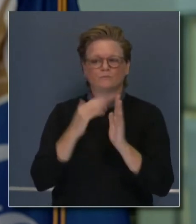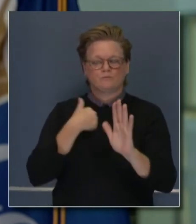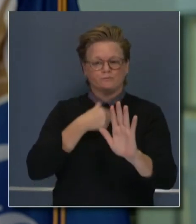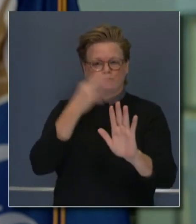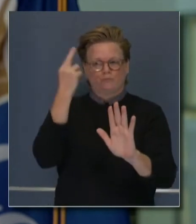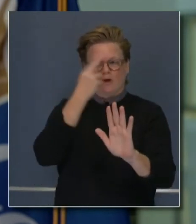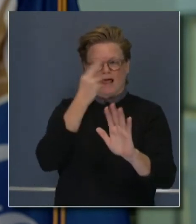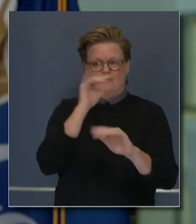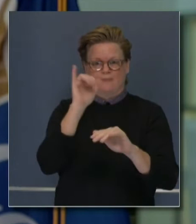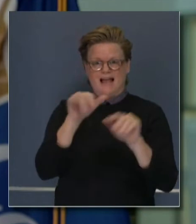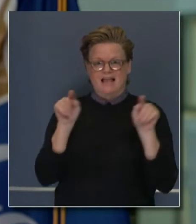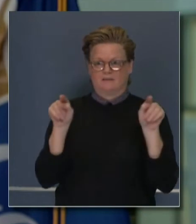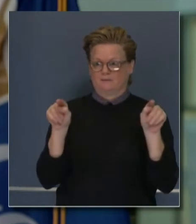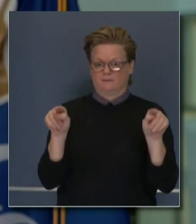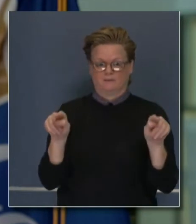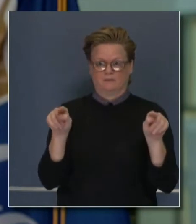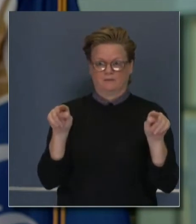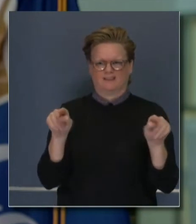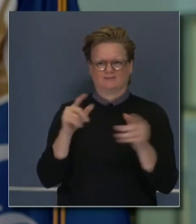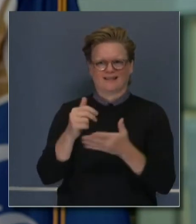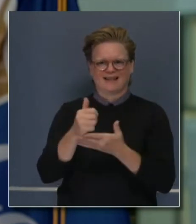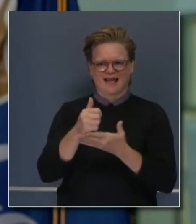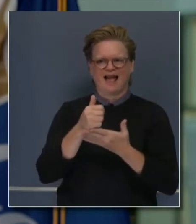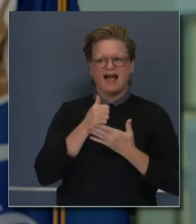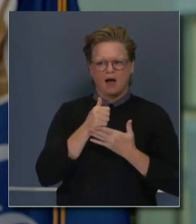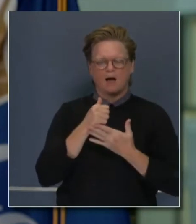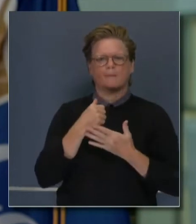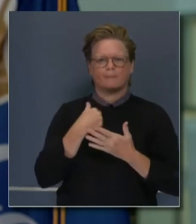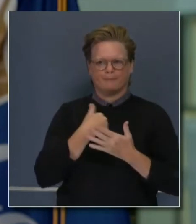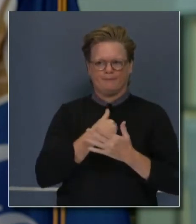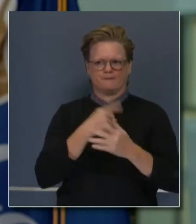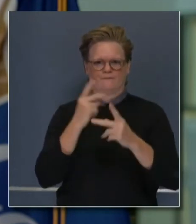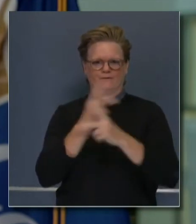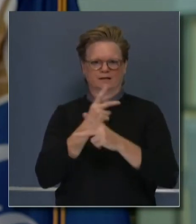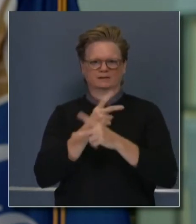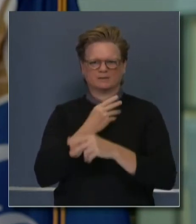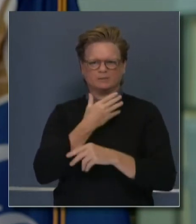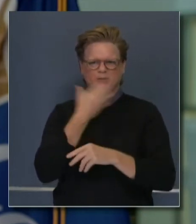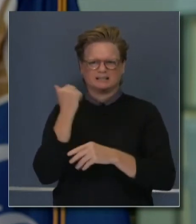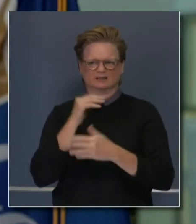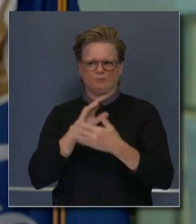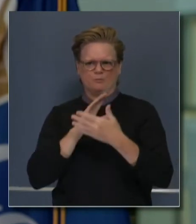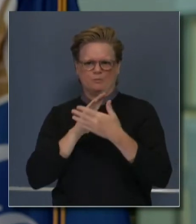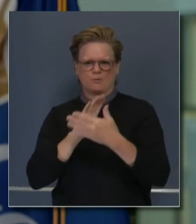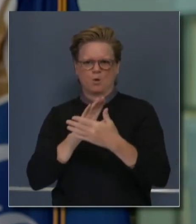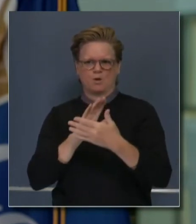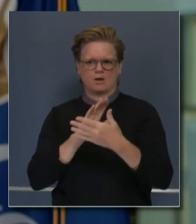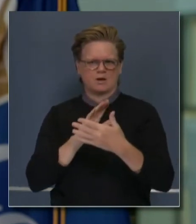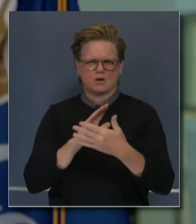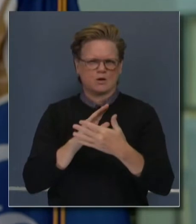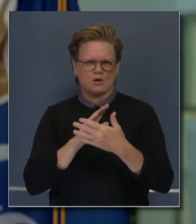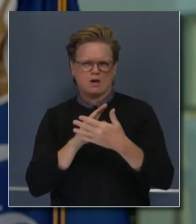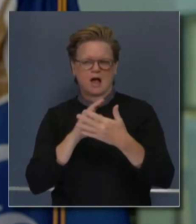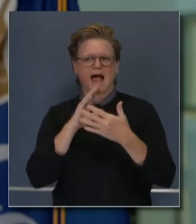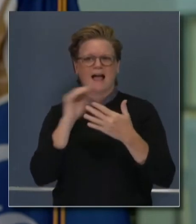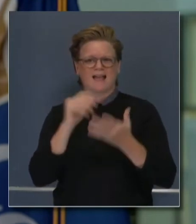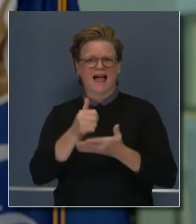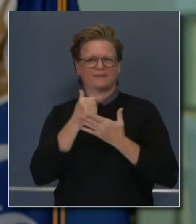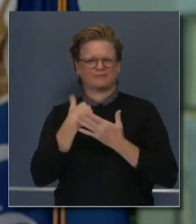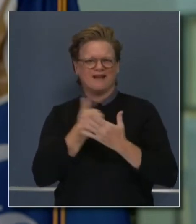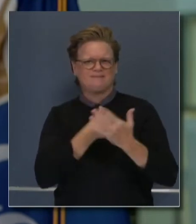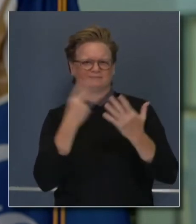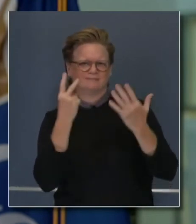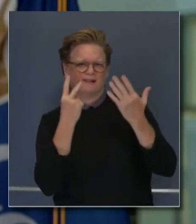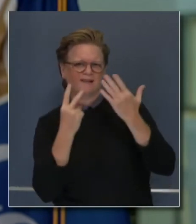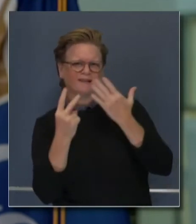of really giving us a sense of where the stage is and where we are heading over the course of almost a